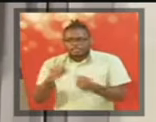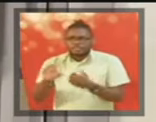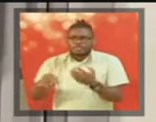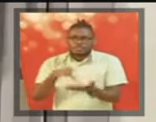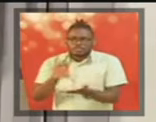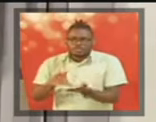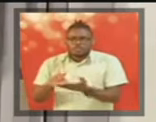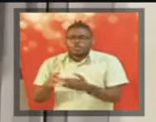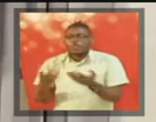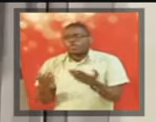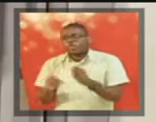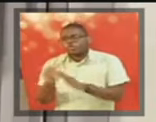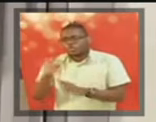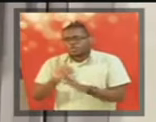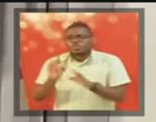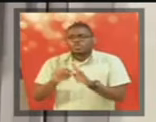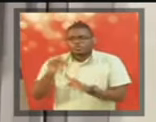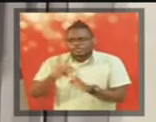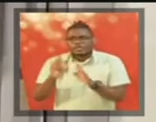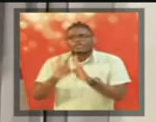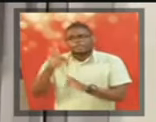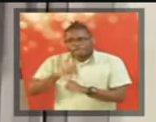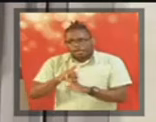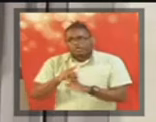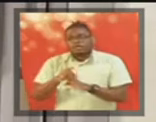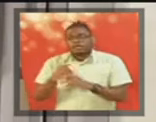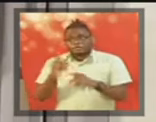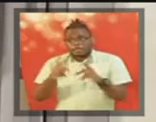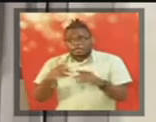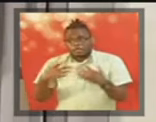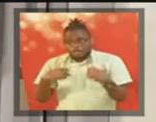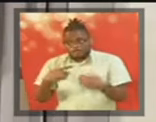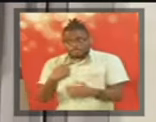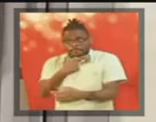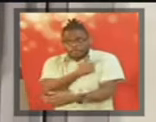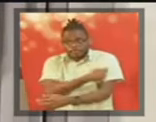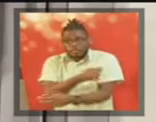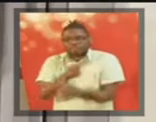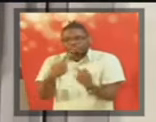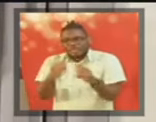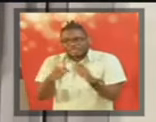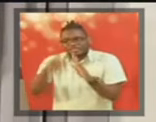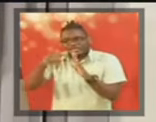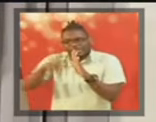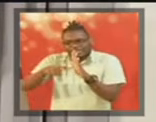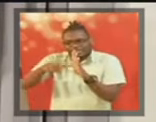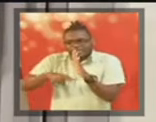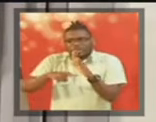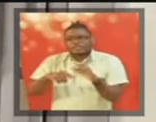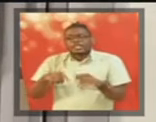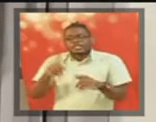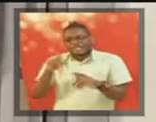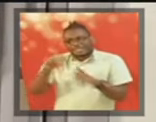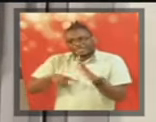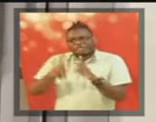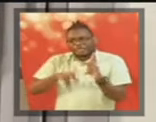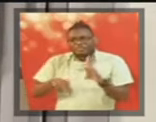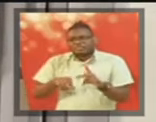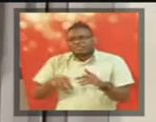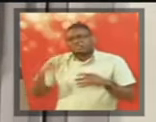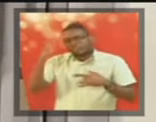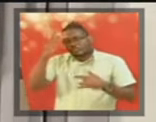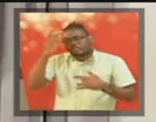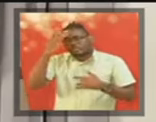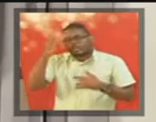people vaccinated earlier, decreasing the susceptible load in the population. So that, coupled with the public health measures that we